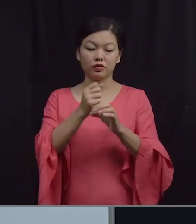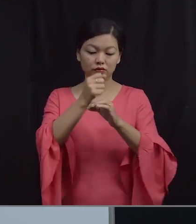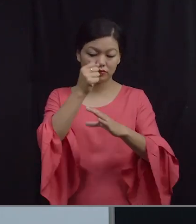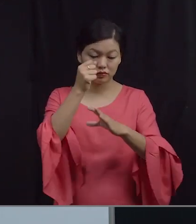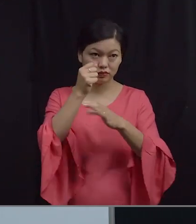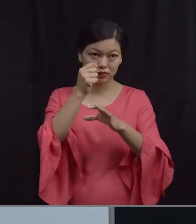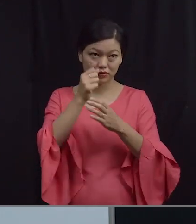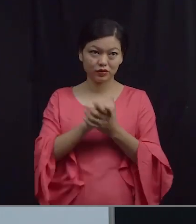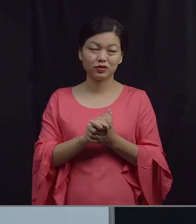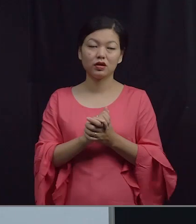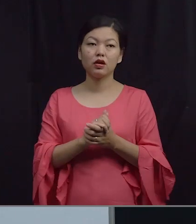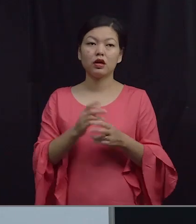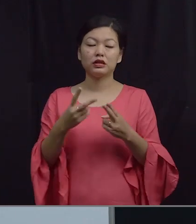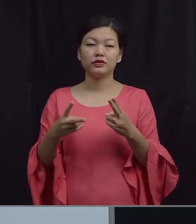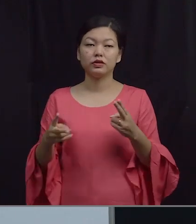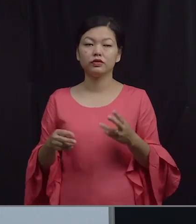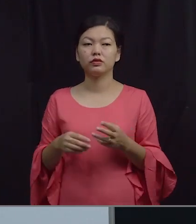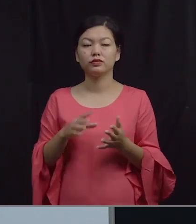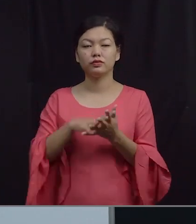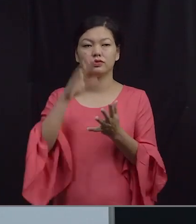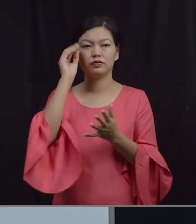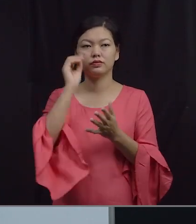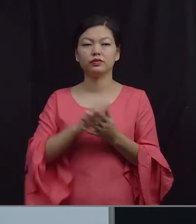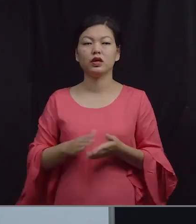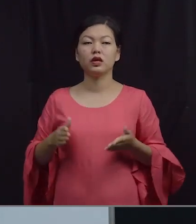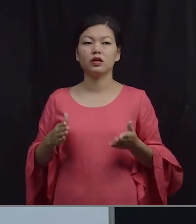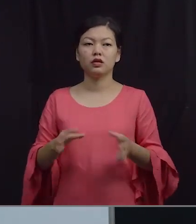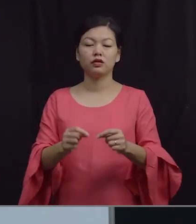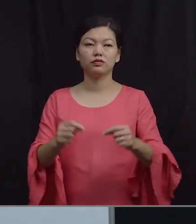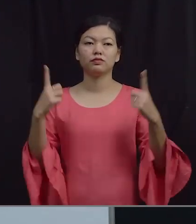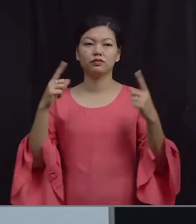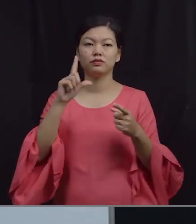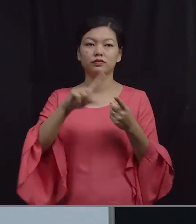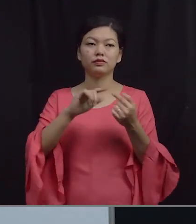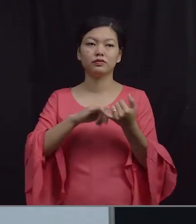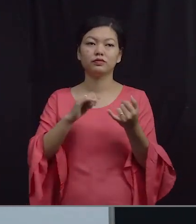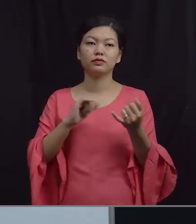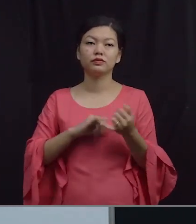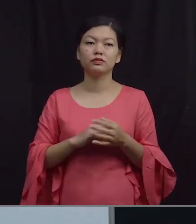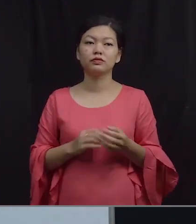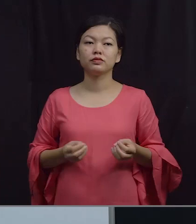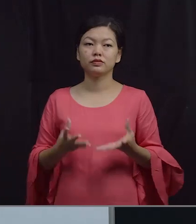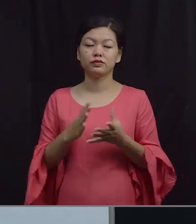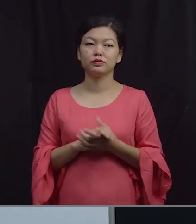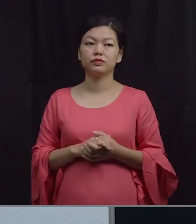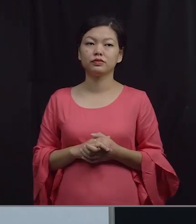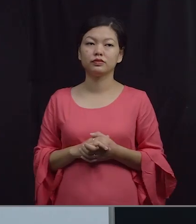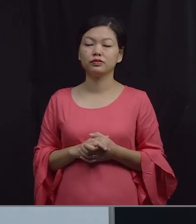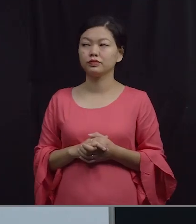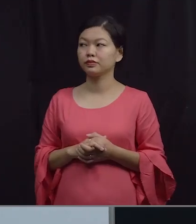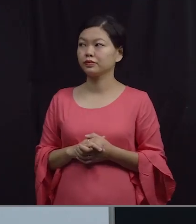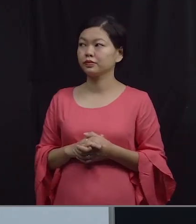simple microscope, compound microscope. So let's begin the class with power of lenses. Okay, come to the board. Okay, so